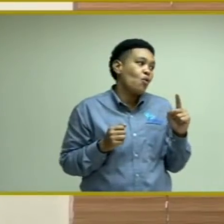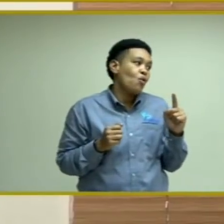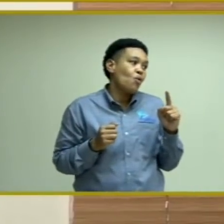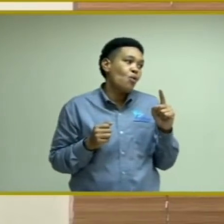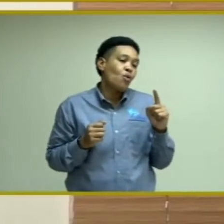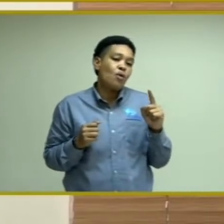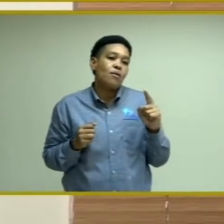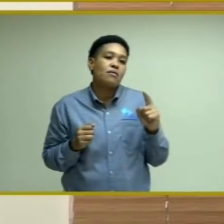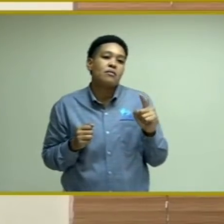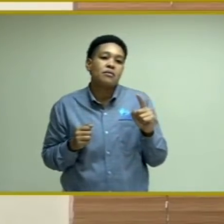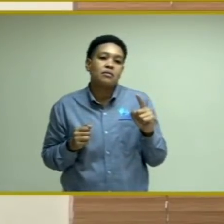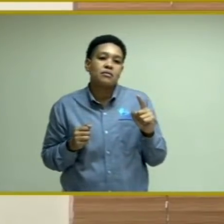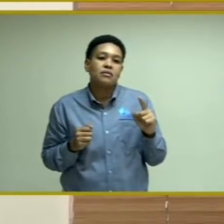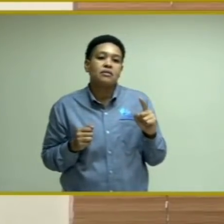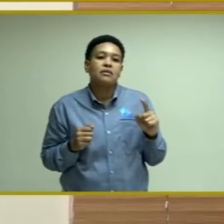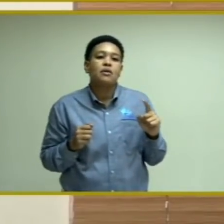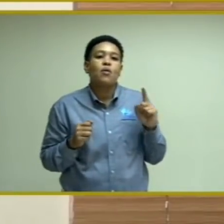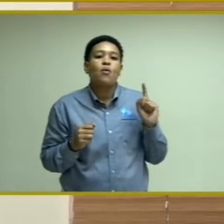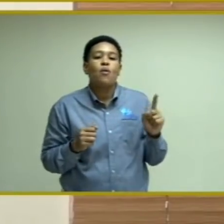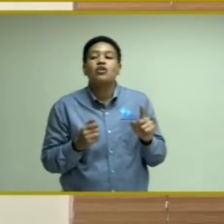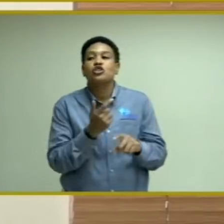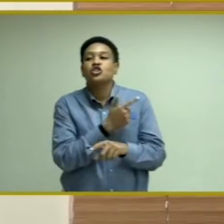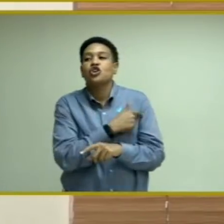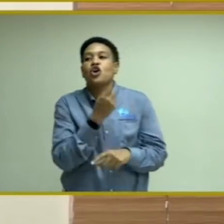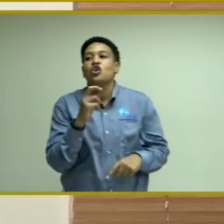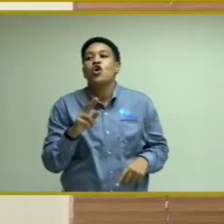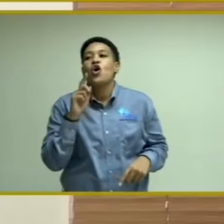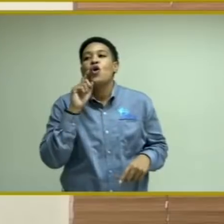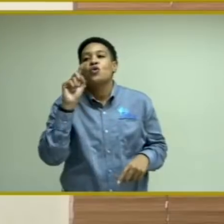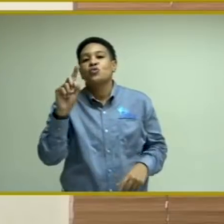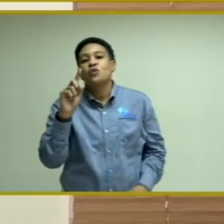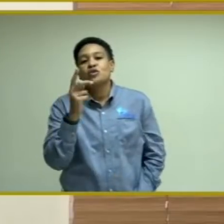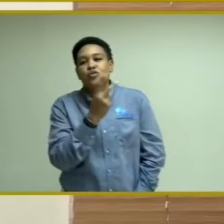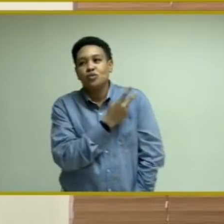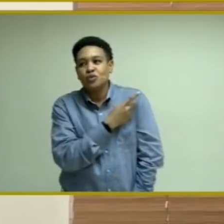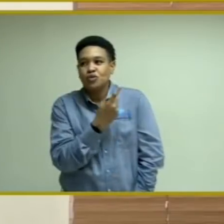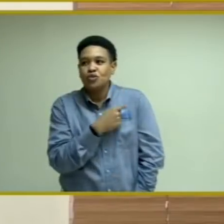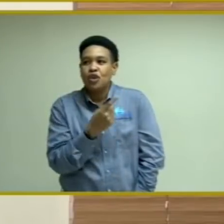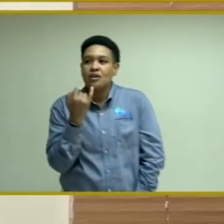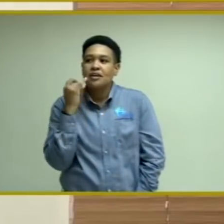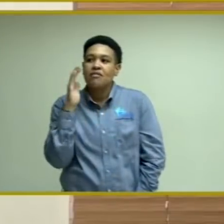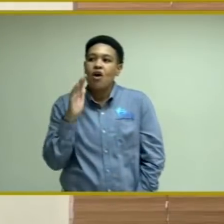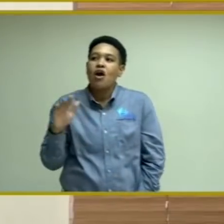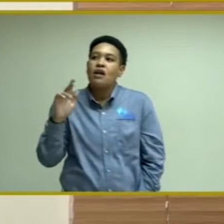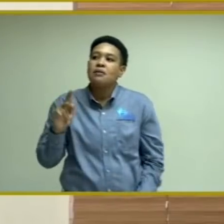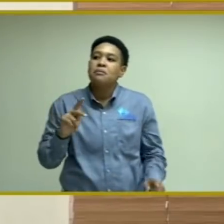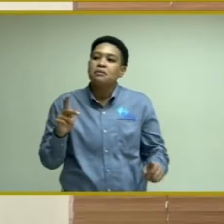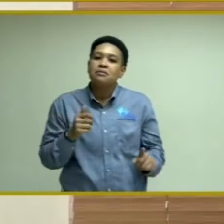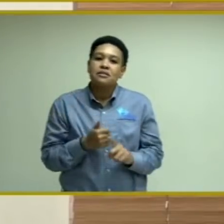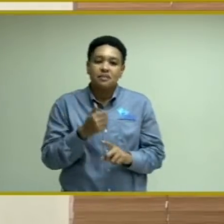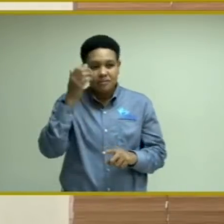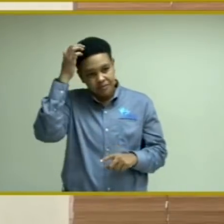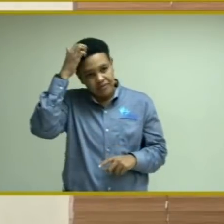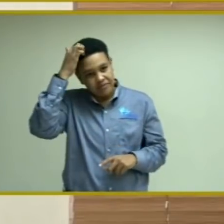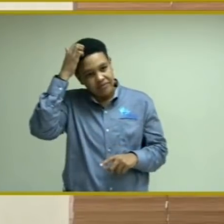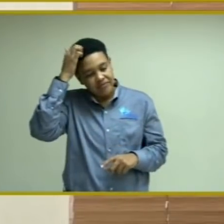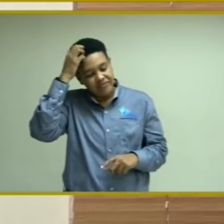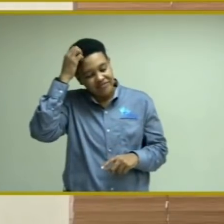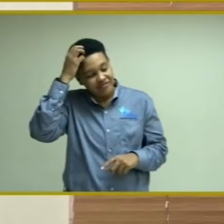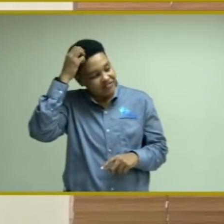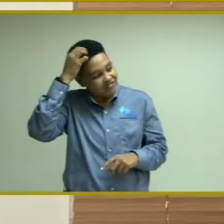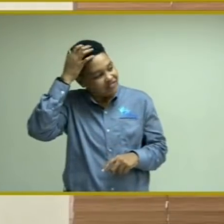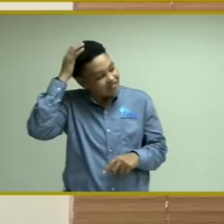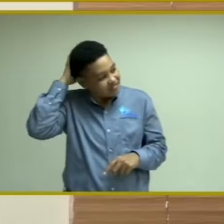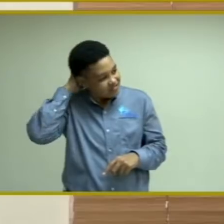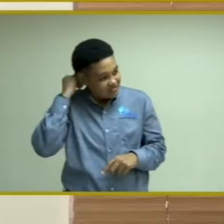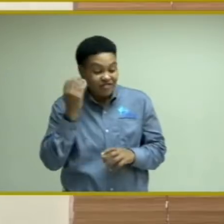a 2-dose or a single dose. So if all those persons receive their